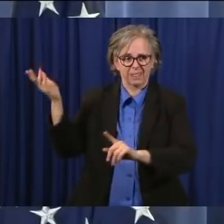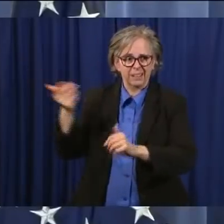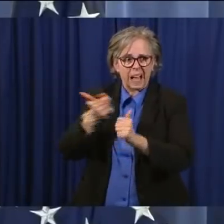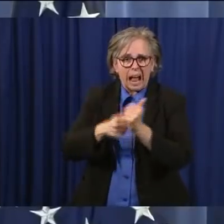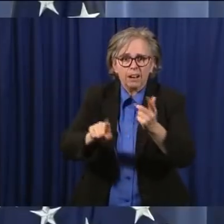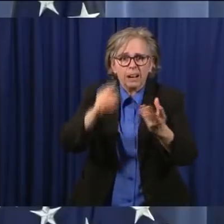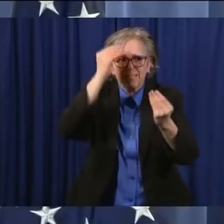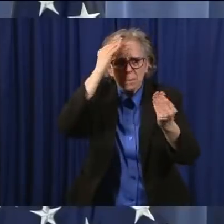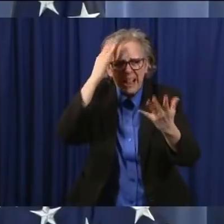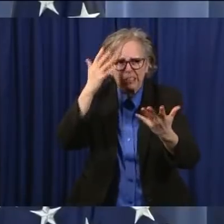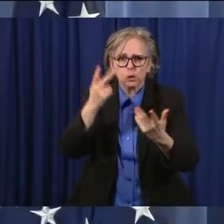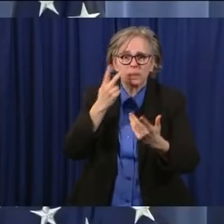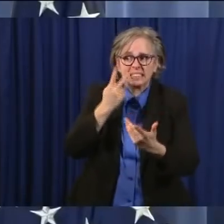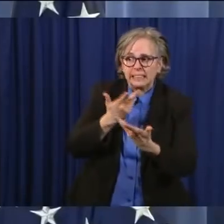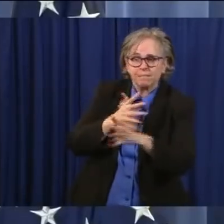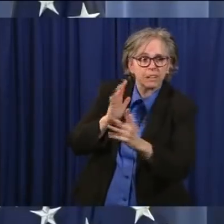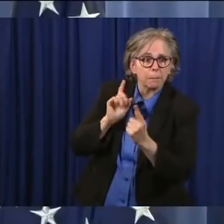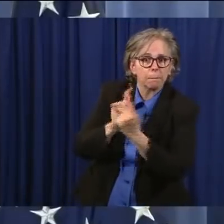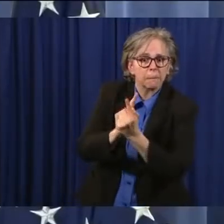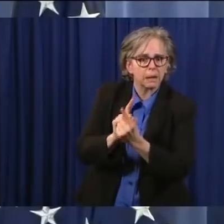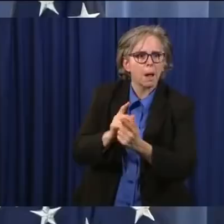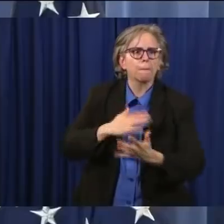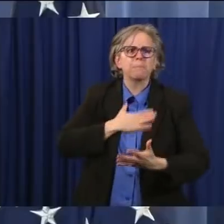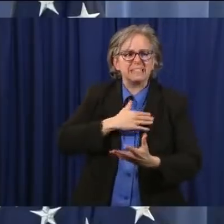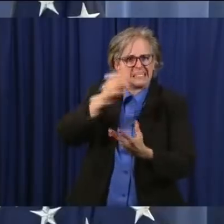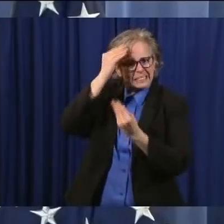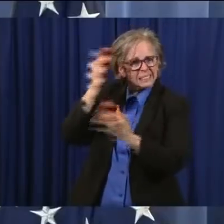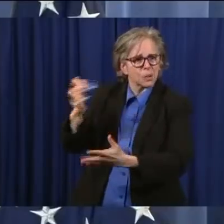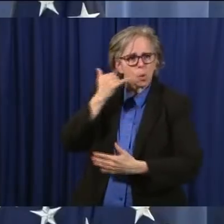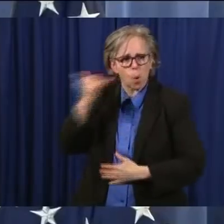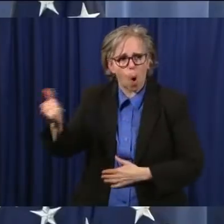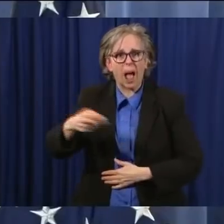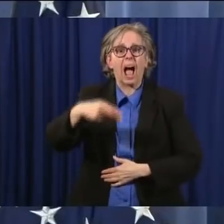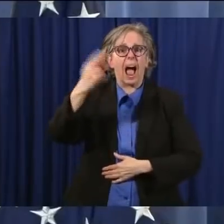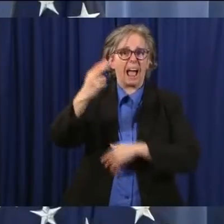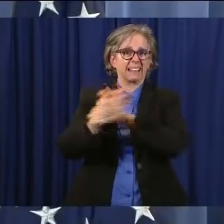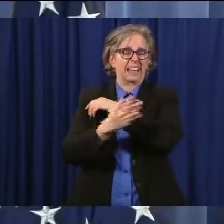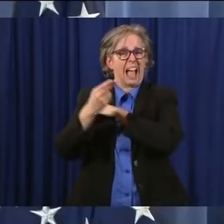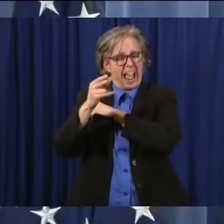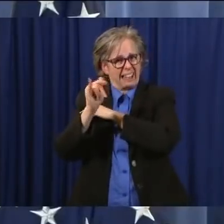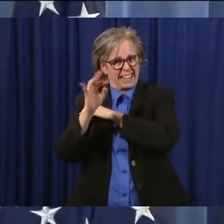call the Highland County Sheriff's Office at 937-393-1421,